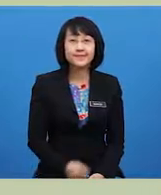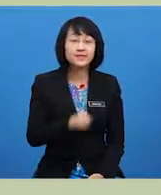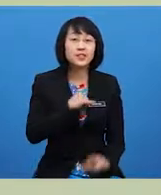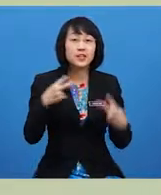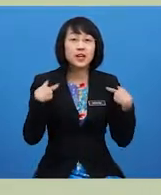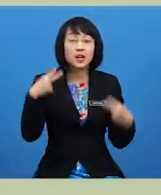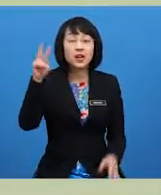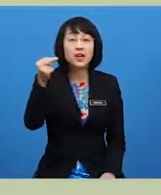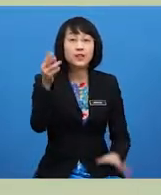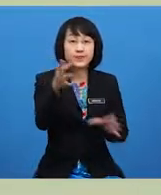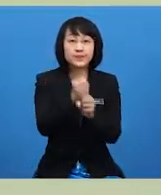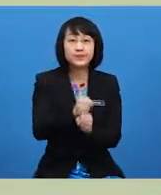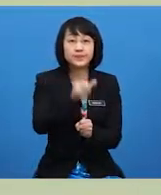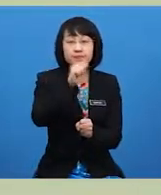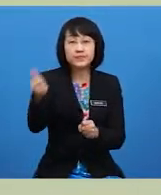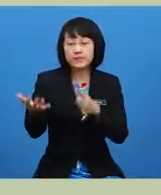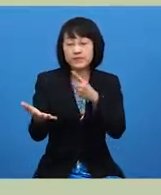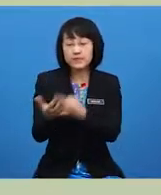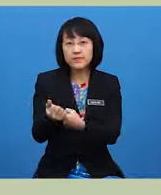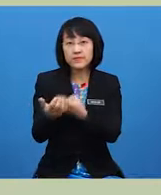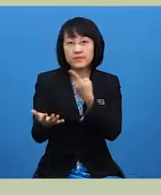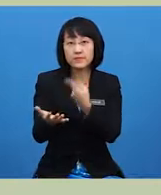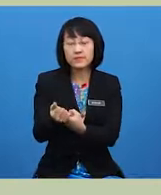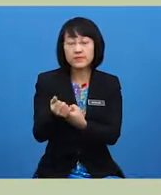I haven't got a sausage.